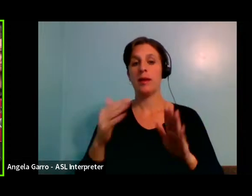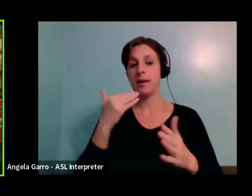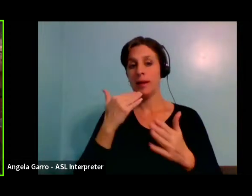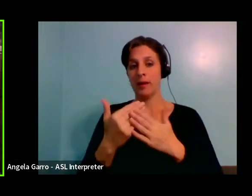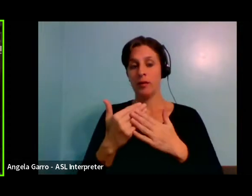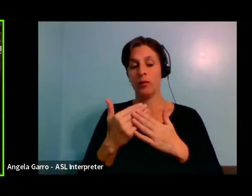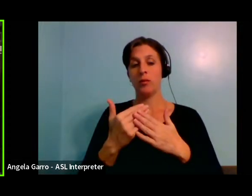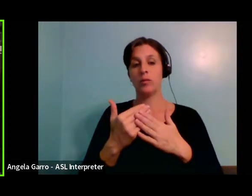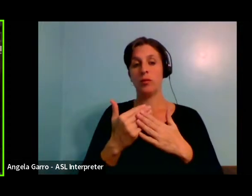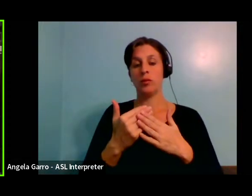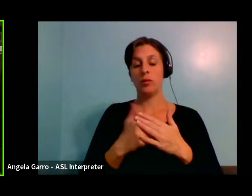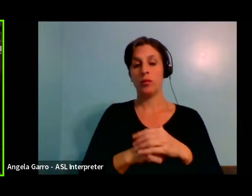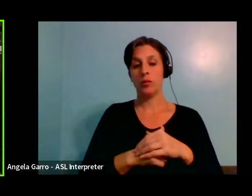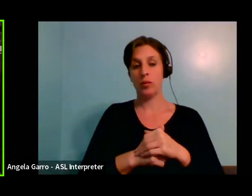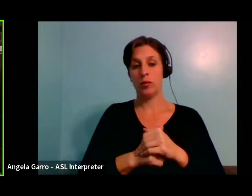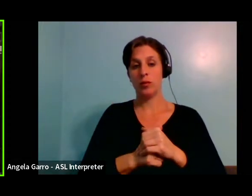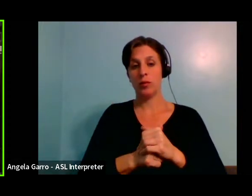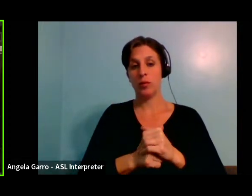Okay.